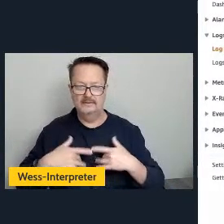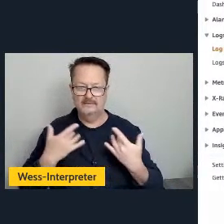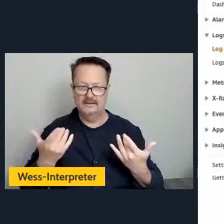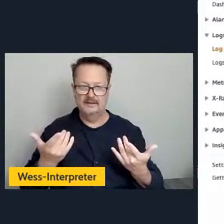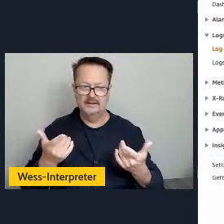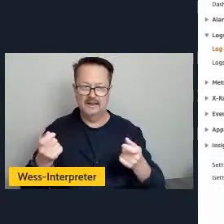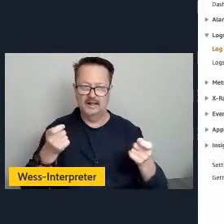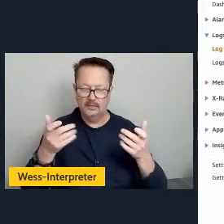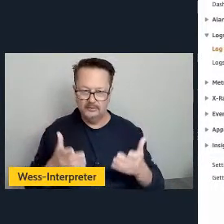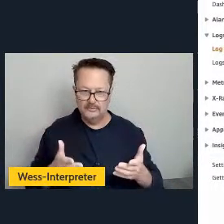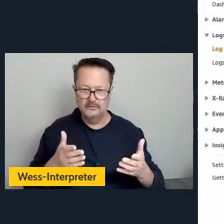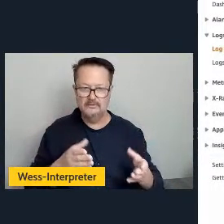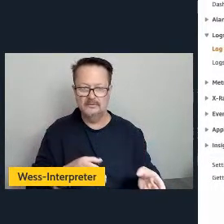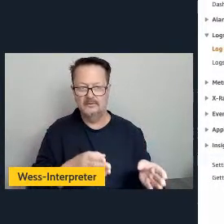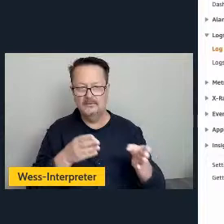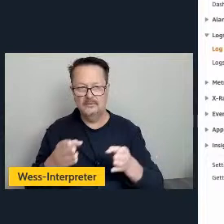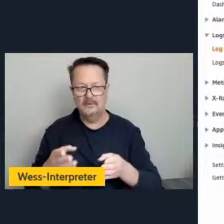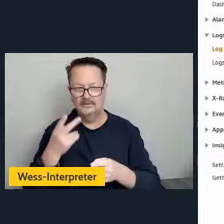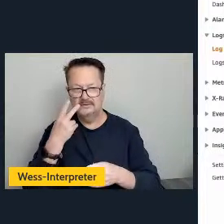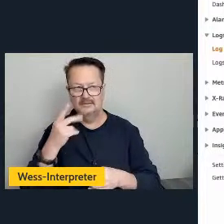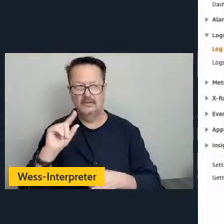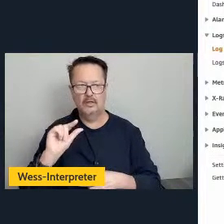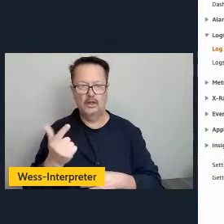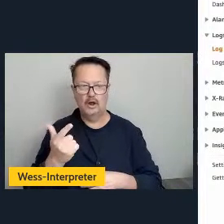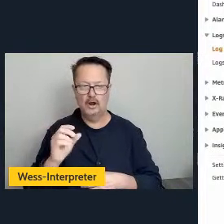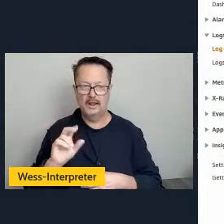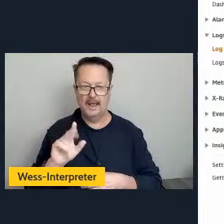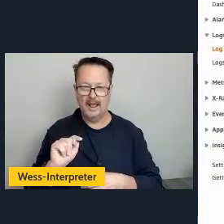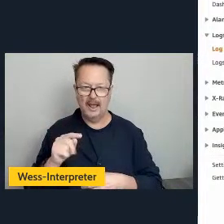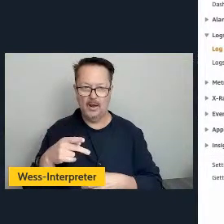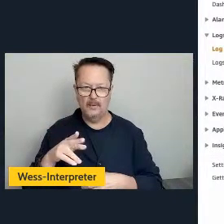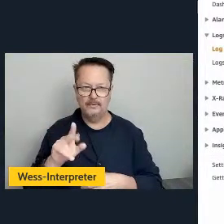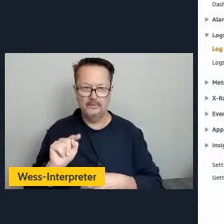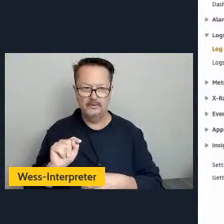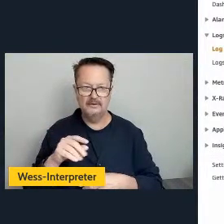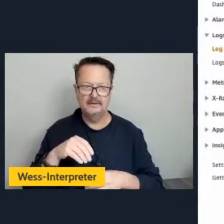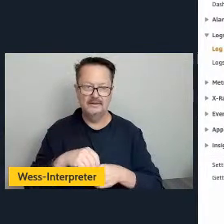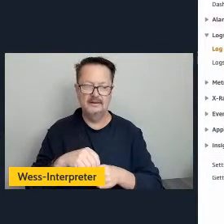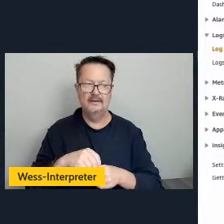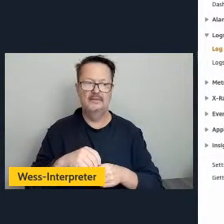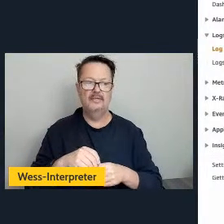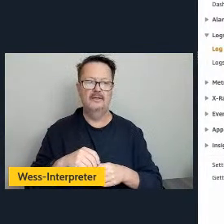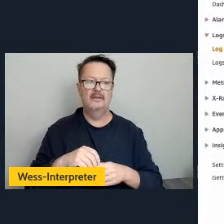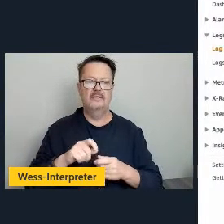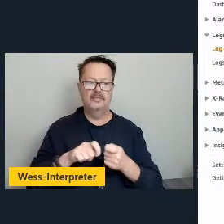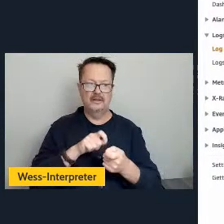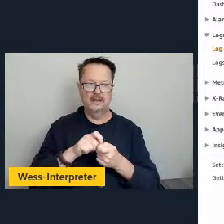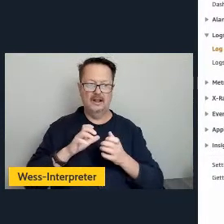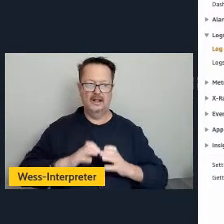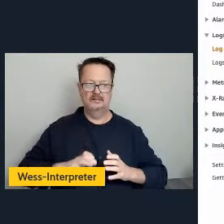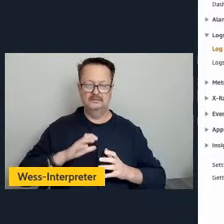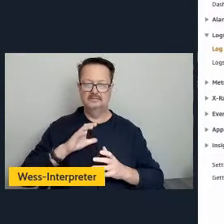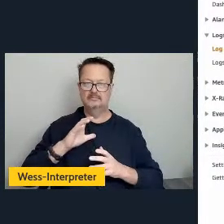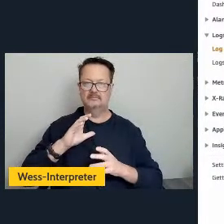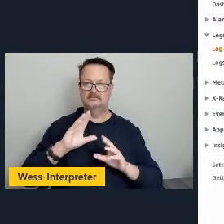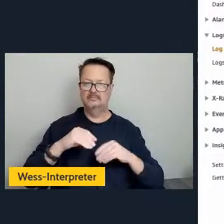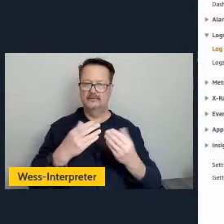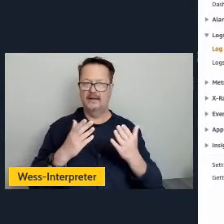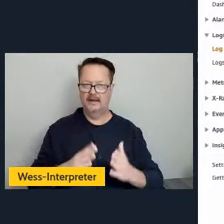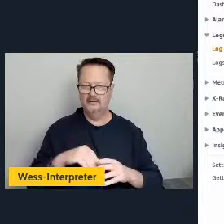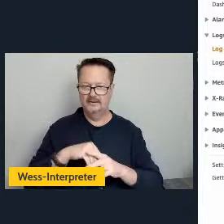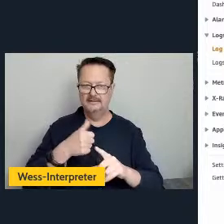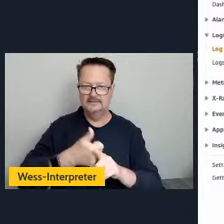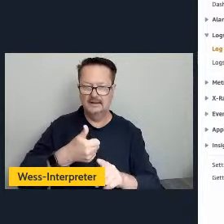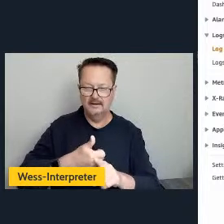see that log output in the custom resource provider lambda itself. And yeah, it's